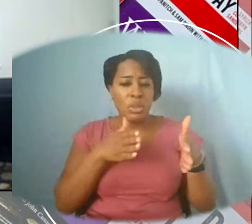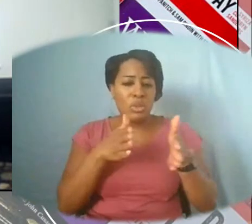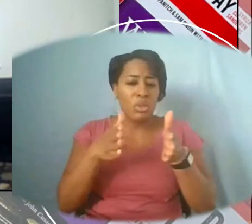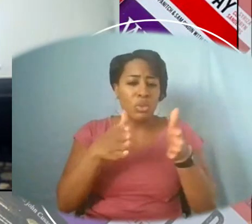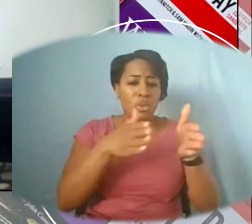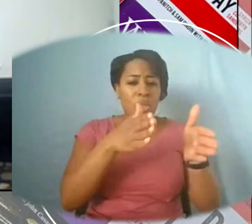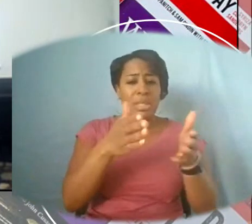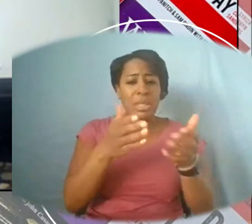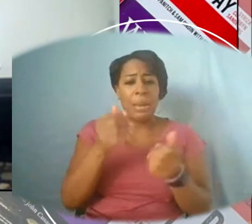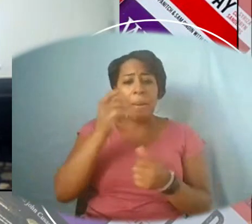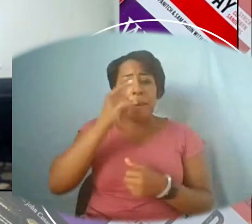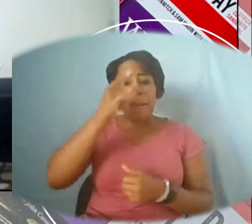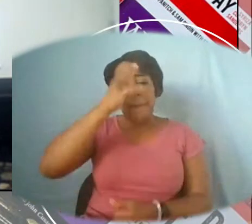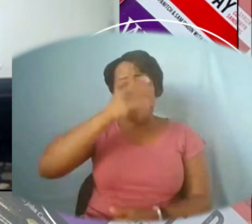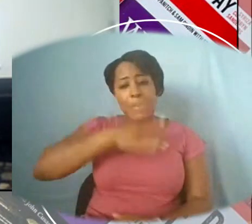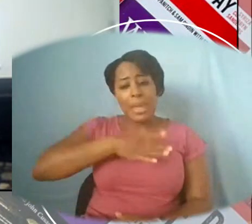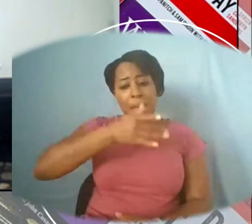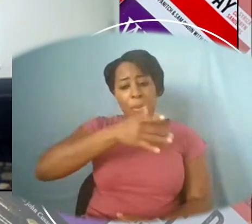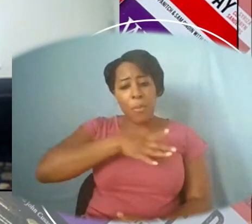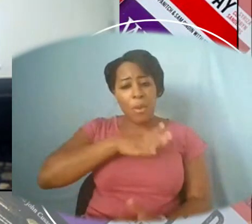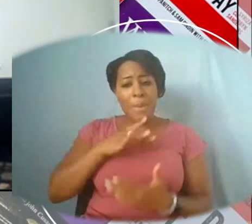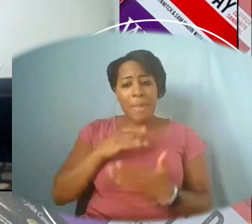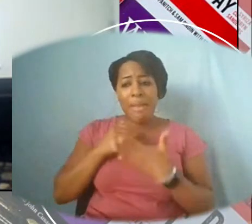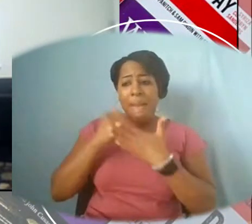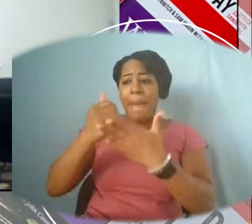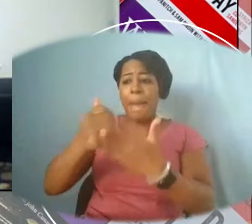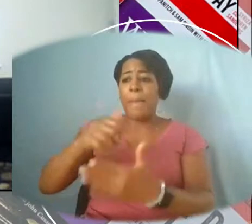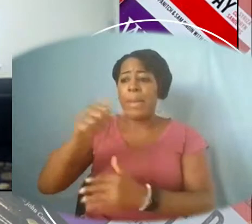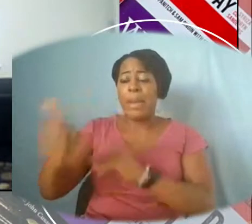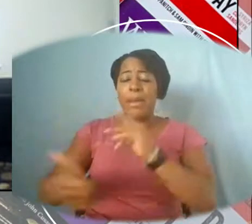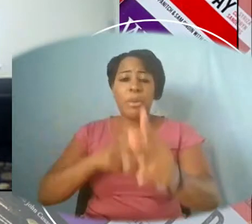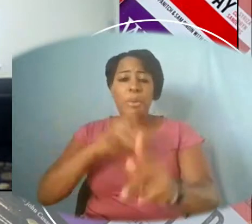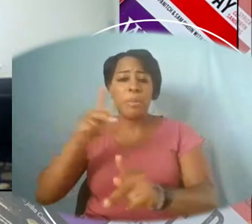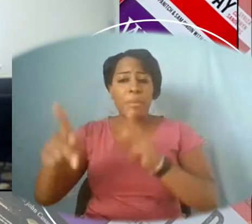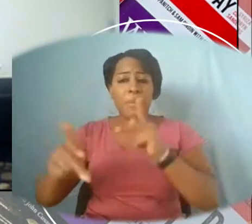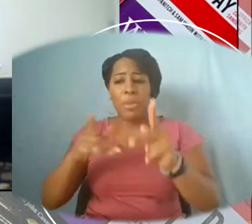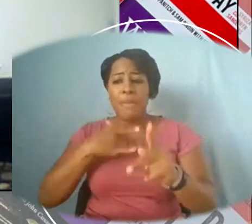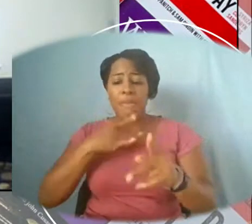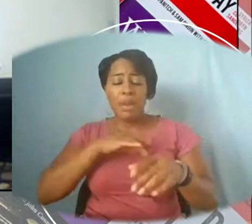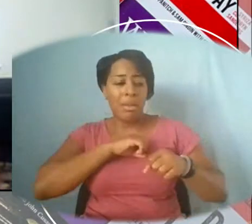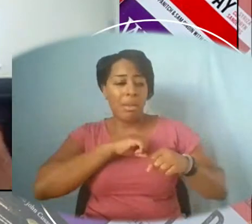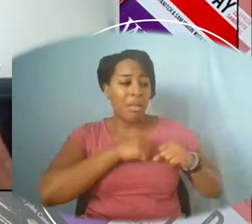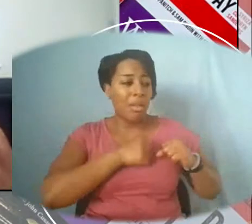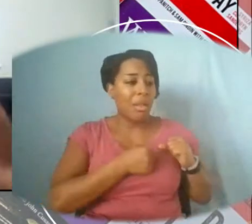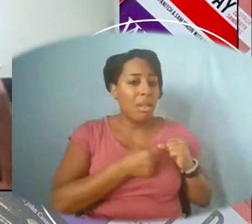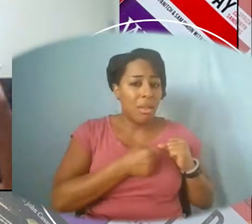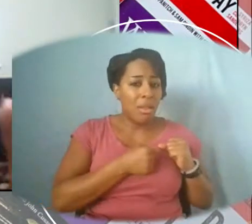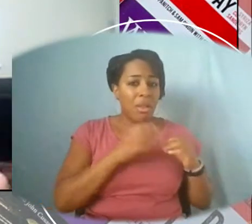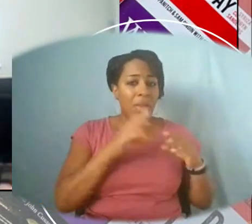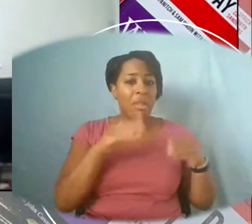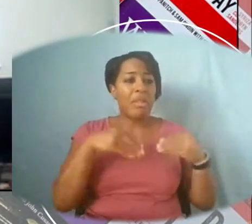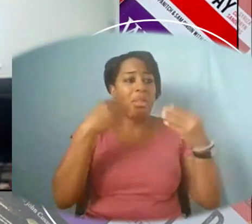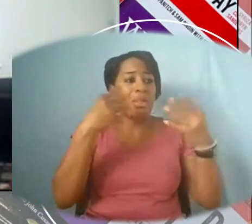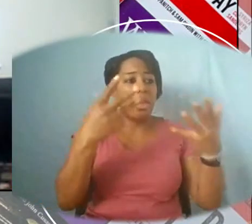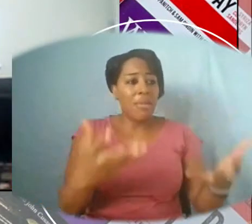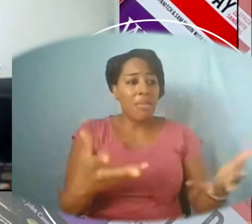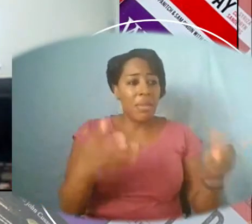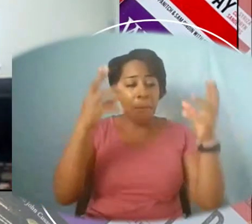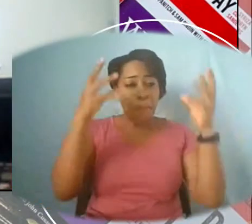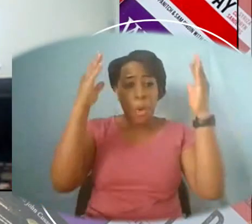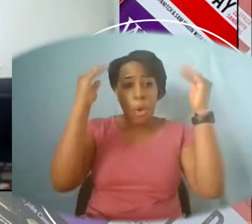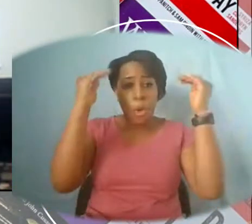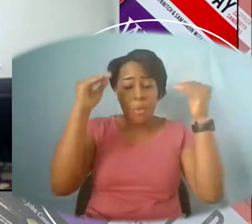were broken, capable of refilling those holes with hope and vision.